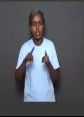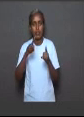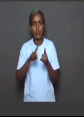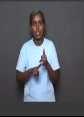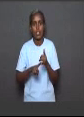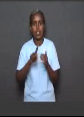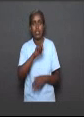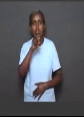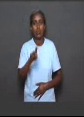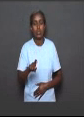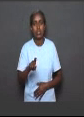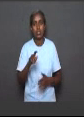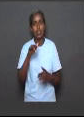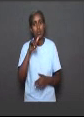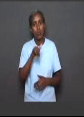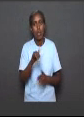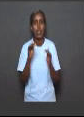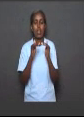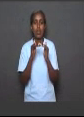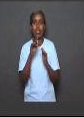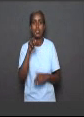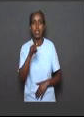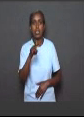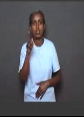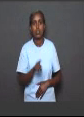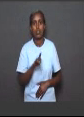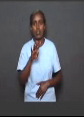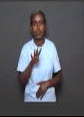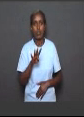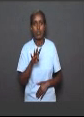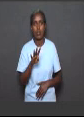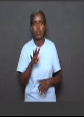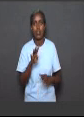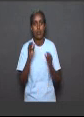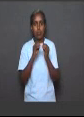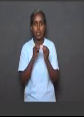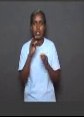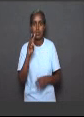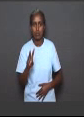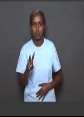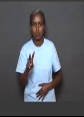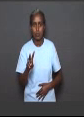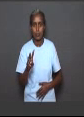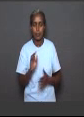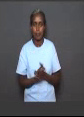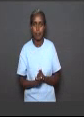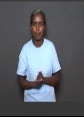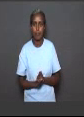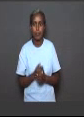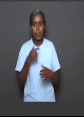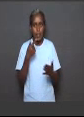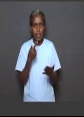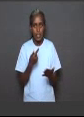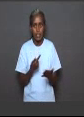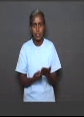equation y equals x over 4 plus 2.